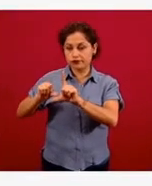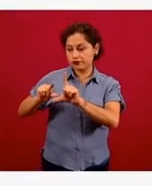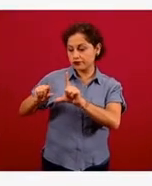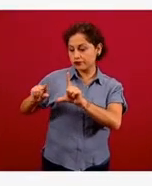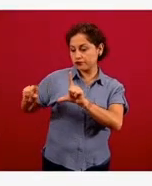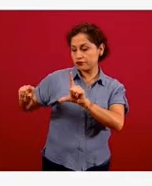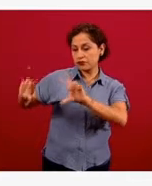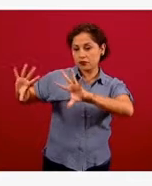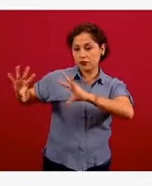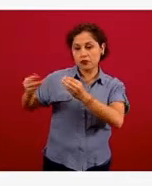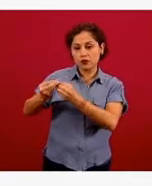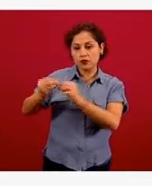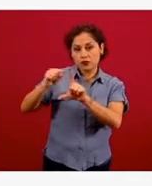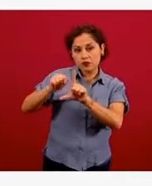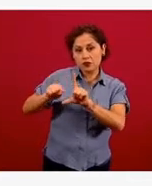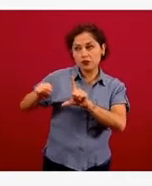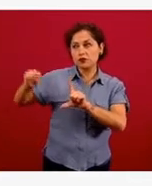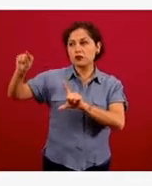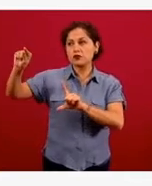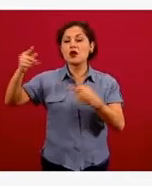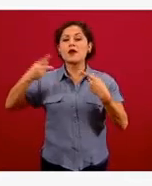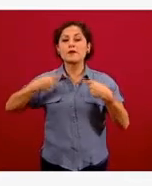confirmed cases every day.